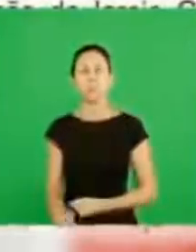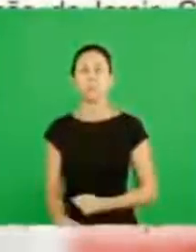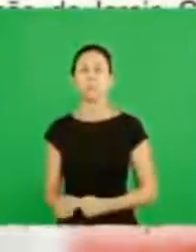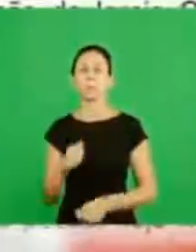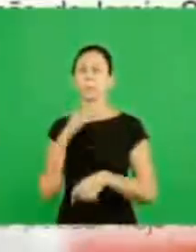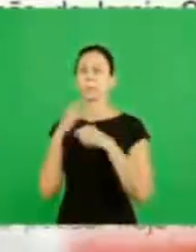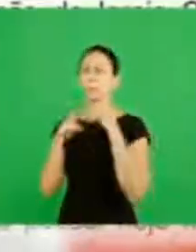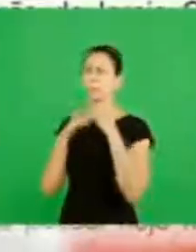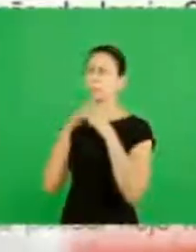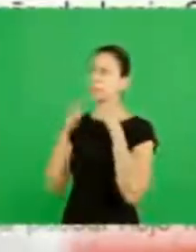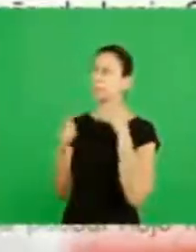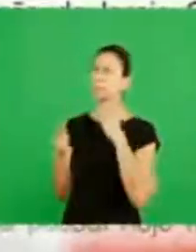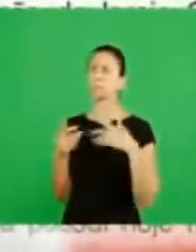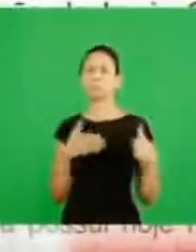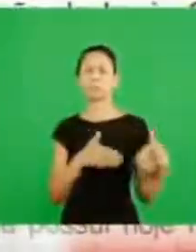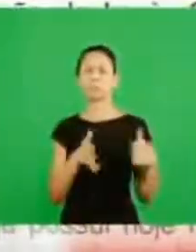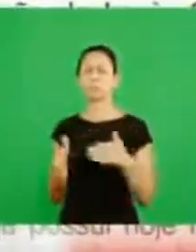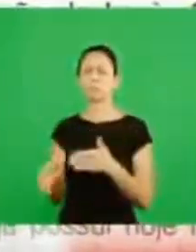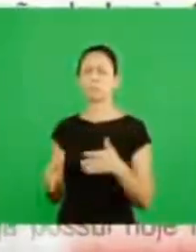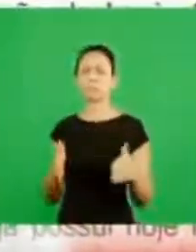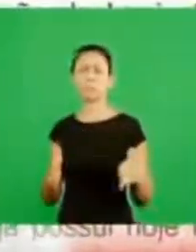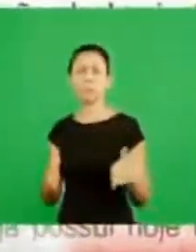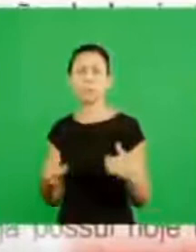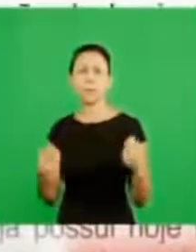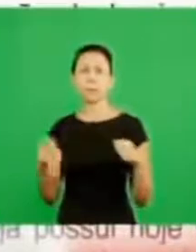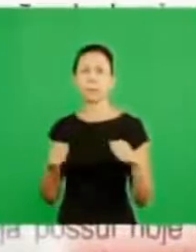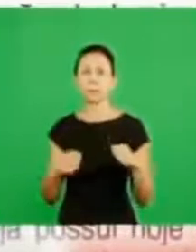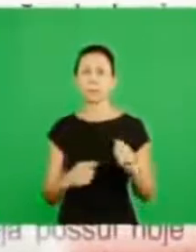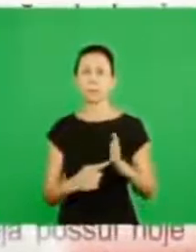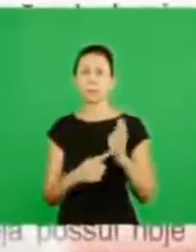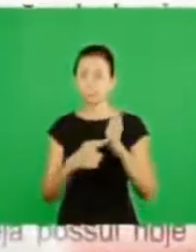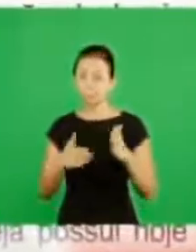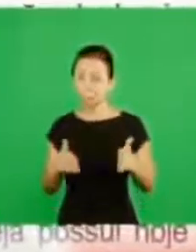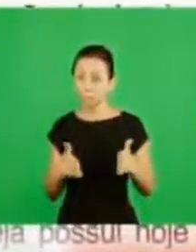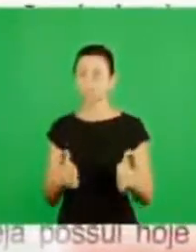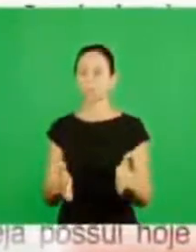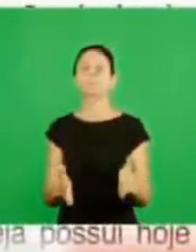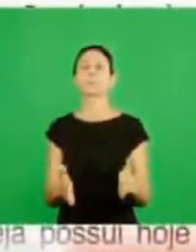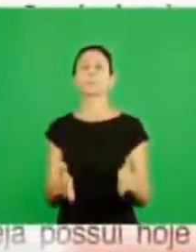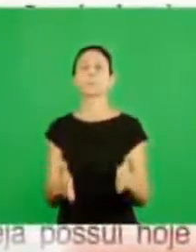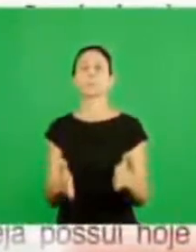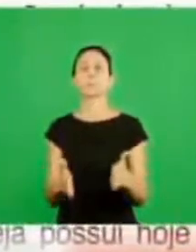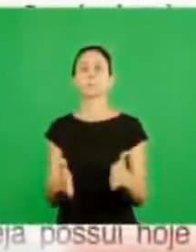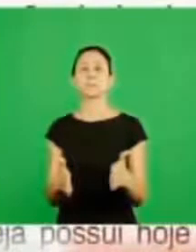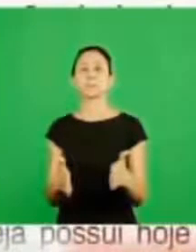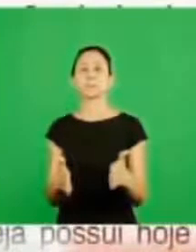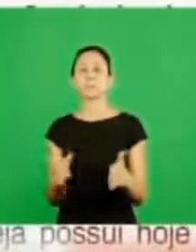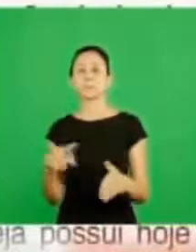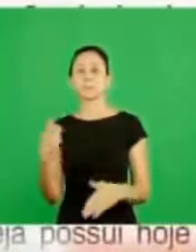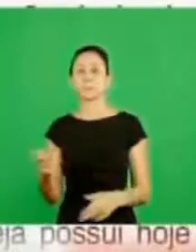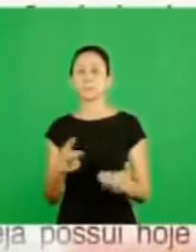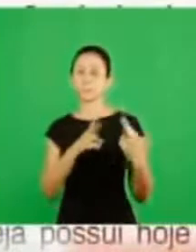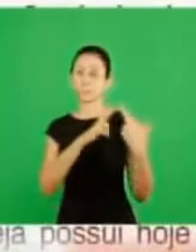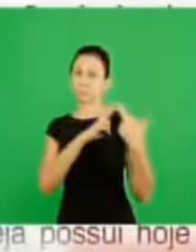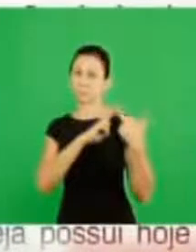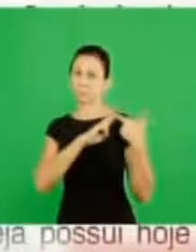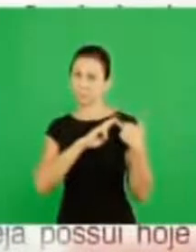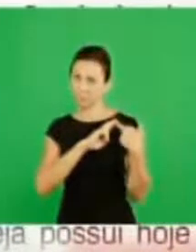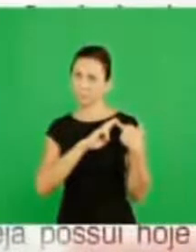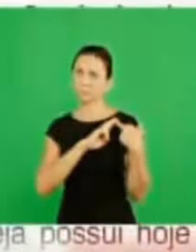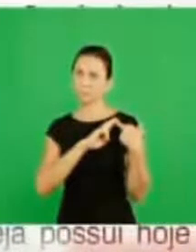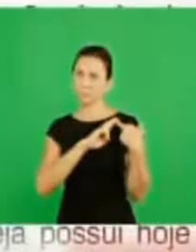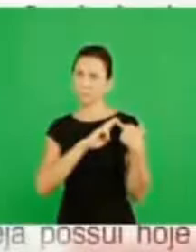em desespero, não sabe para onde vai, é preciso dar um norte, então é a nossa